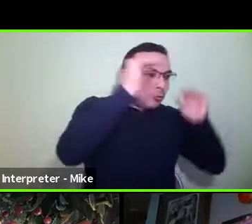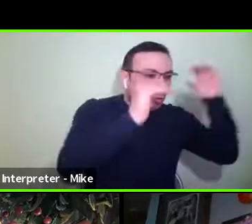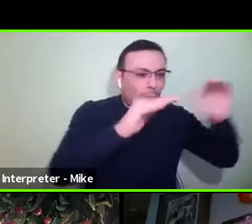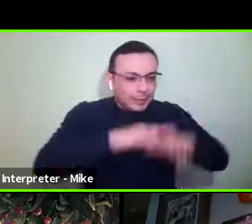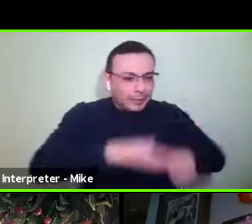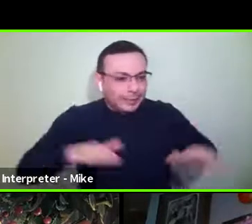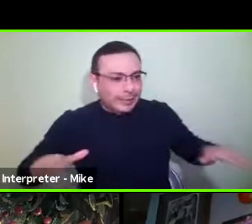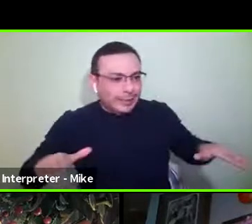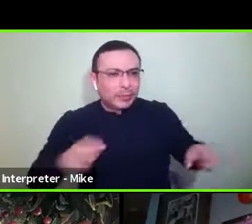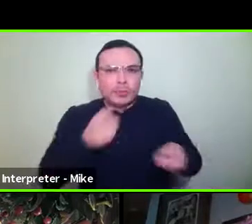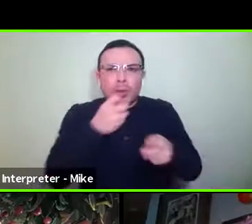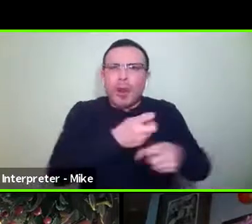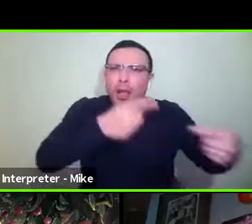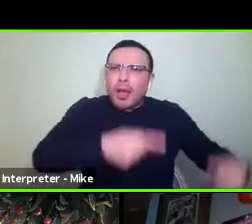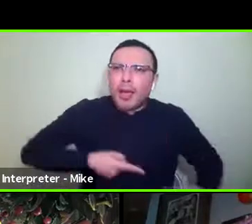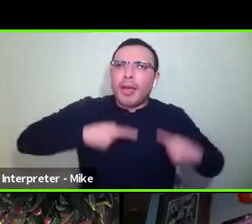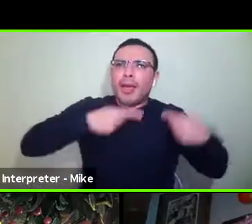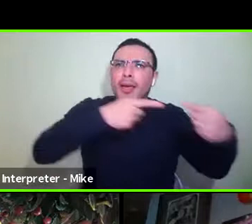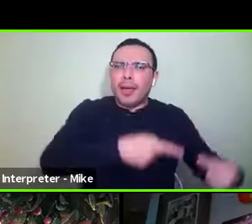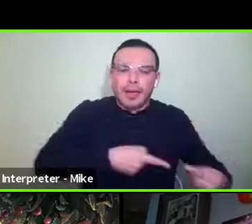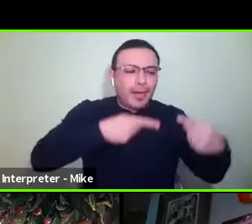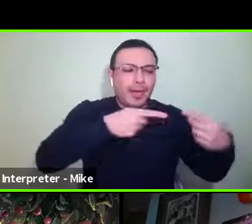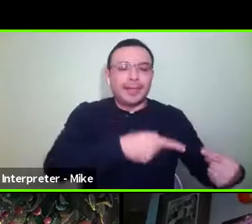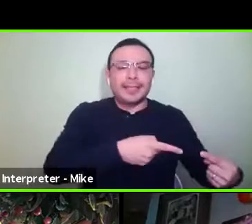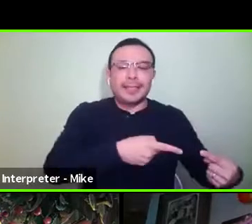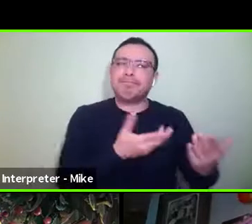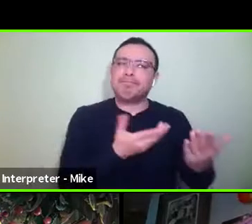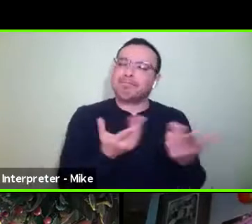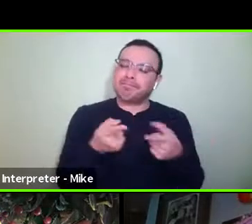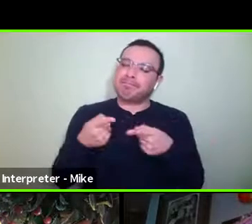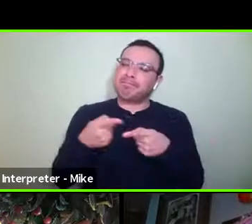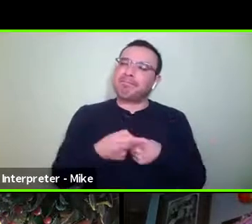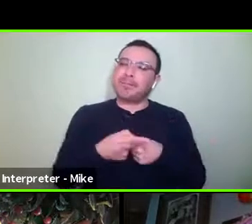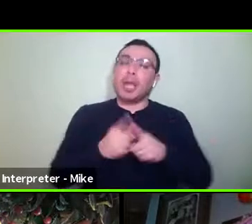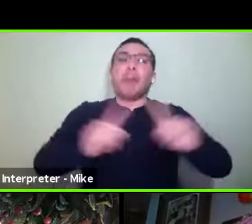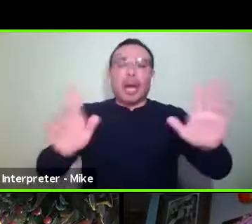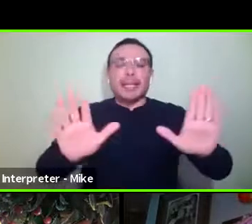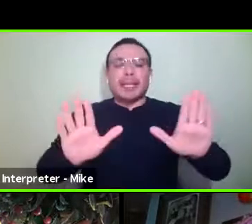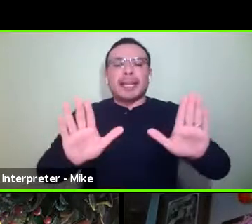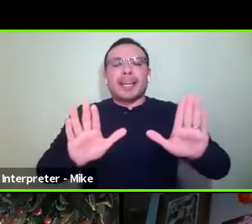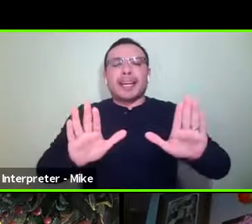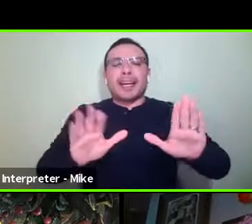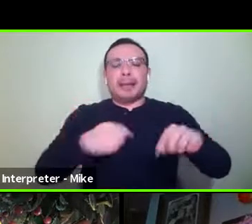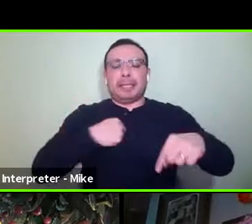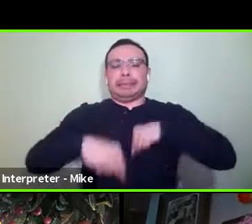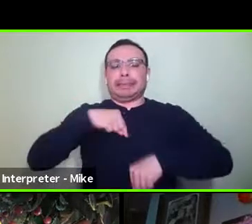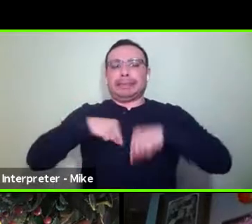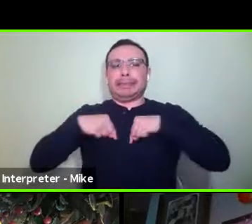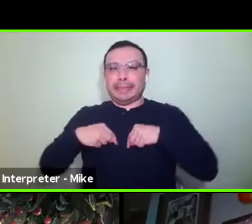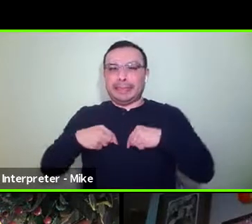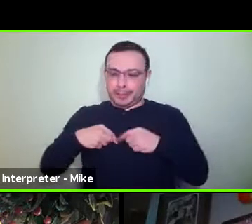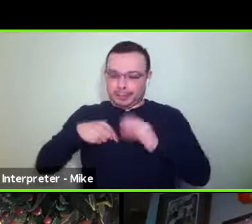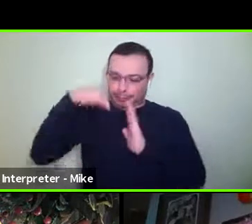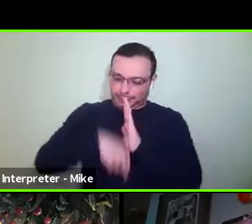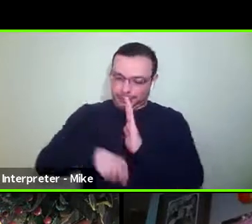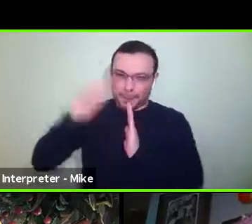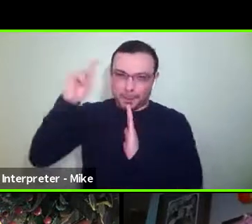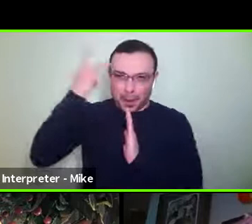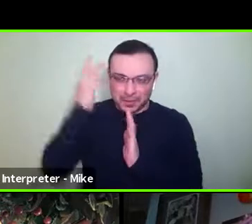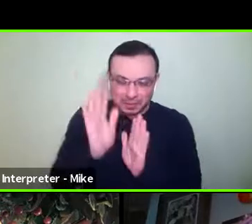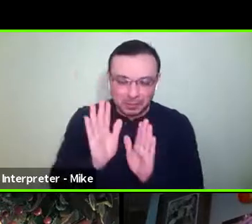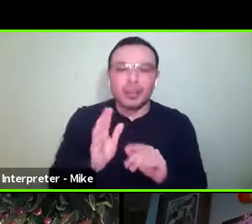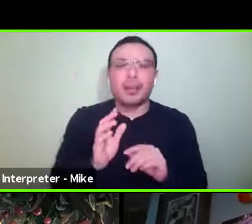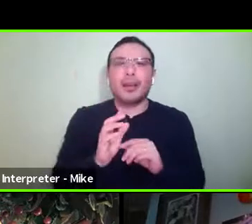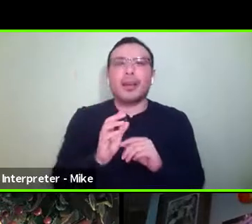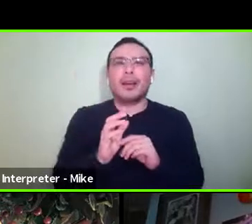change. But speaking of politics, and we will not, we do not need to get into details here,